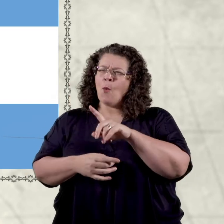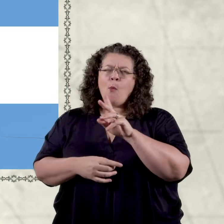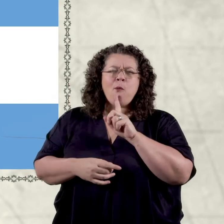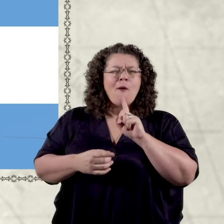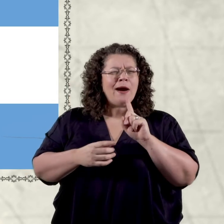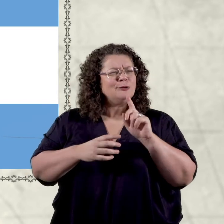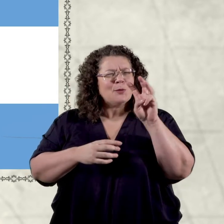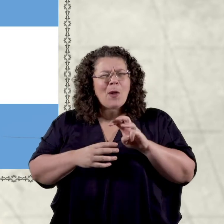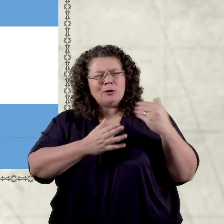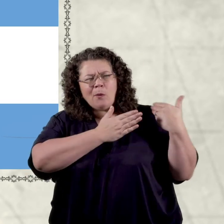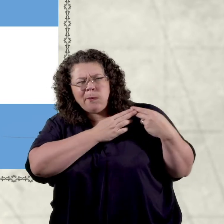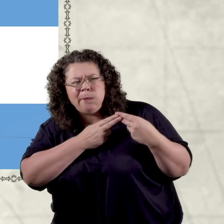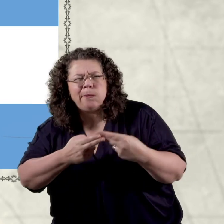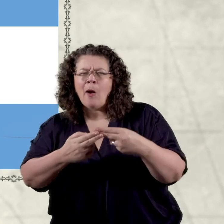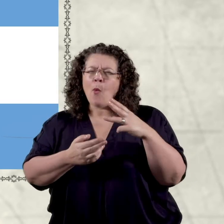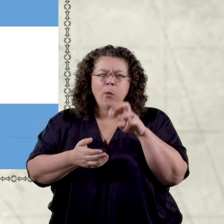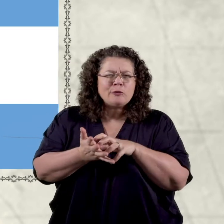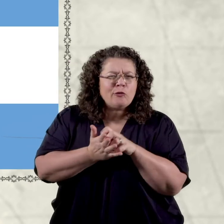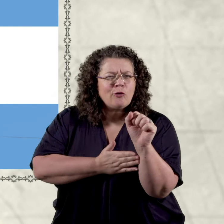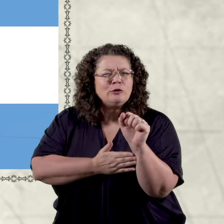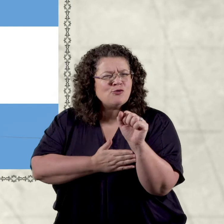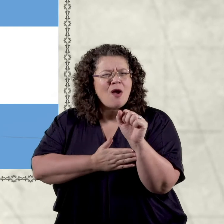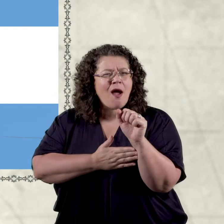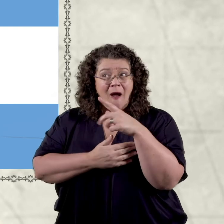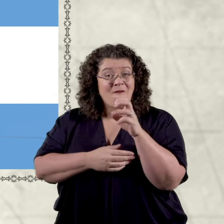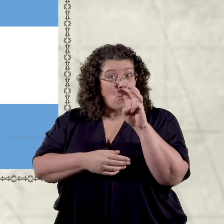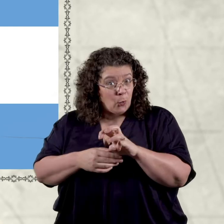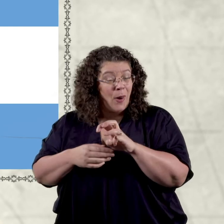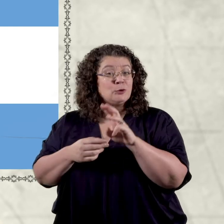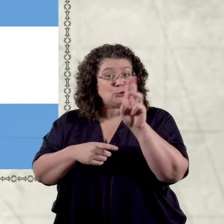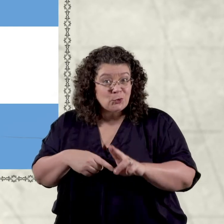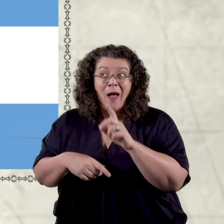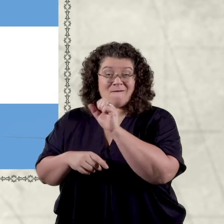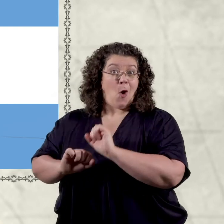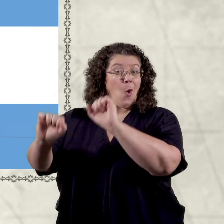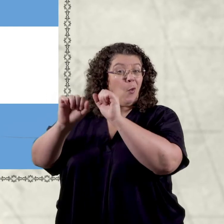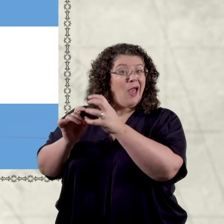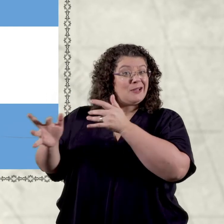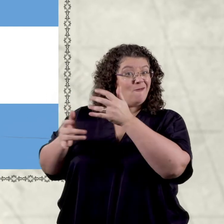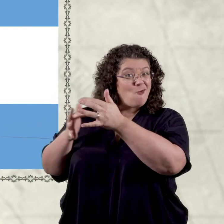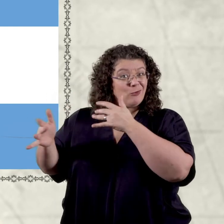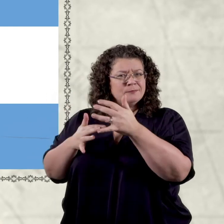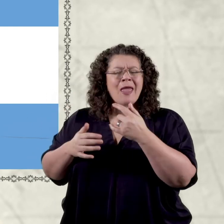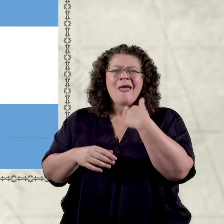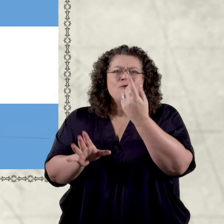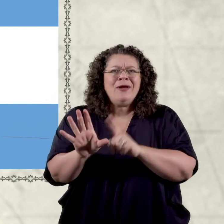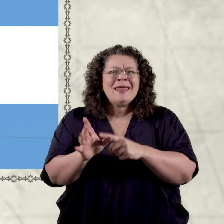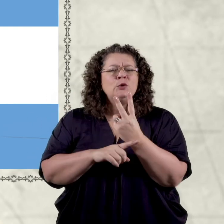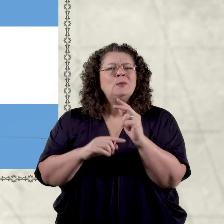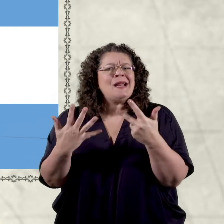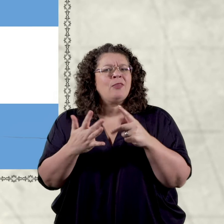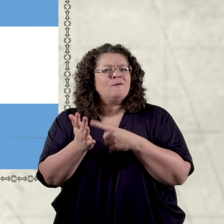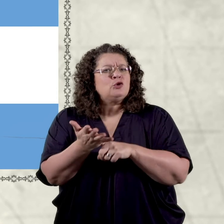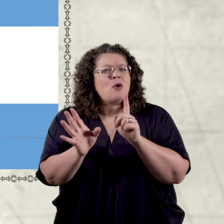schools over in Patagonia, and they even hold an Eisteddfod. And every year, on the 28th of July, they celebrate